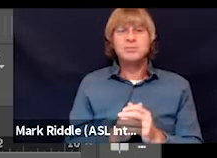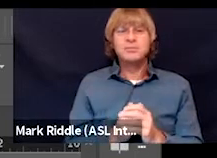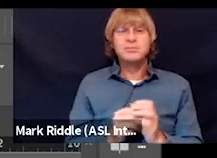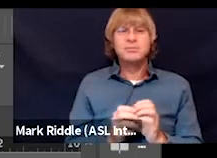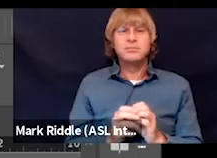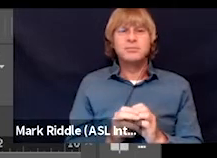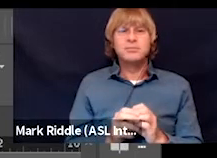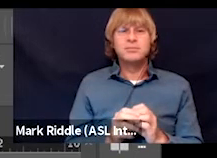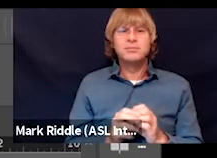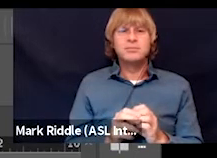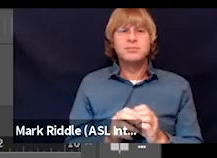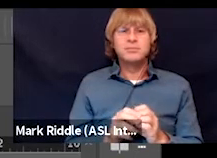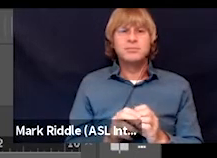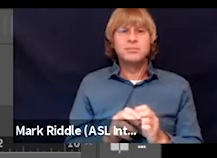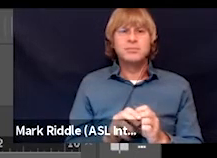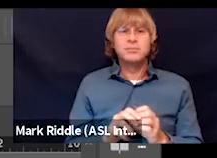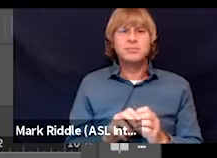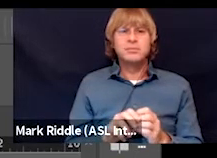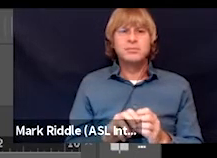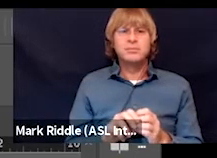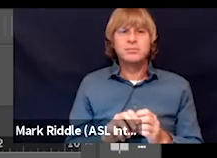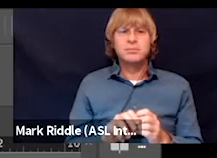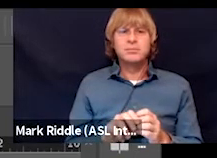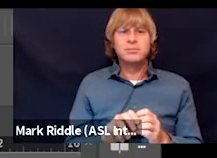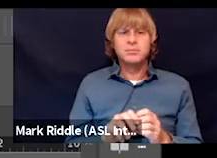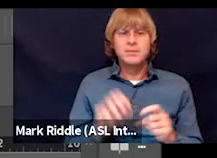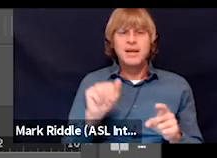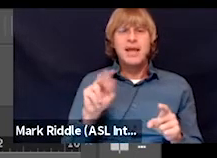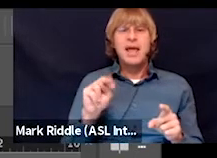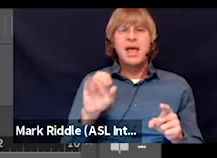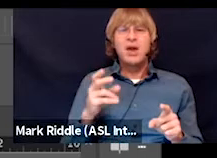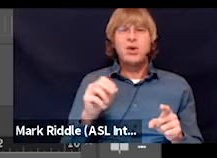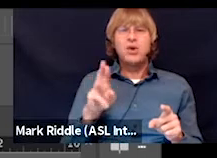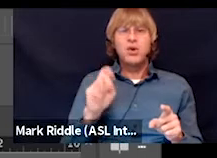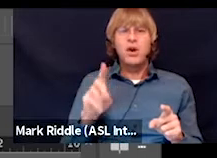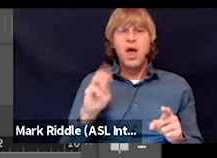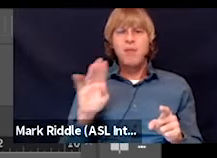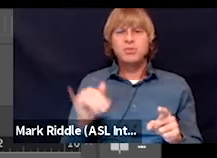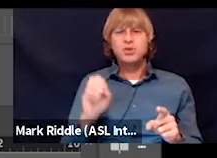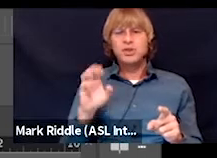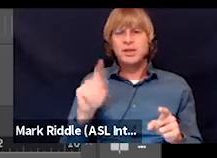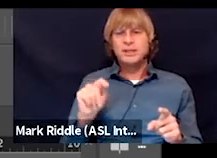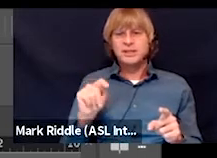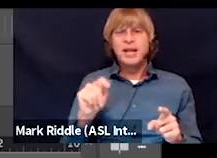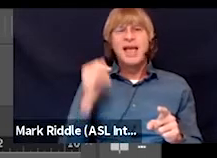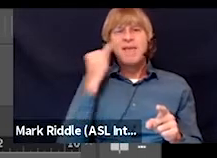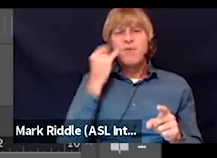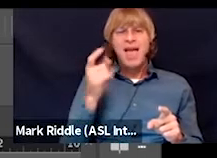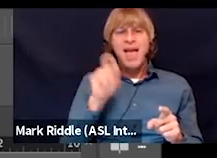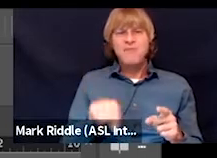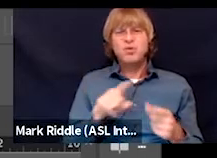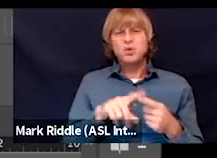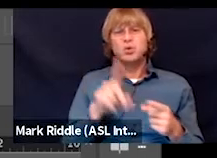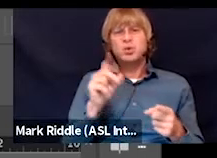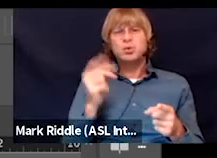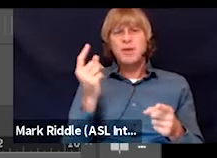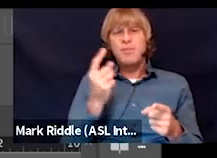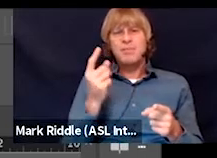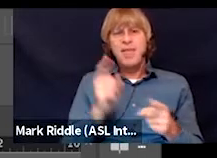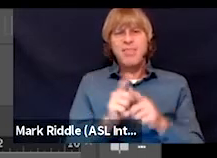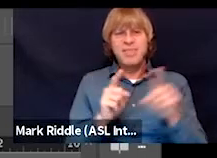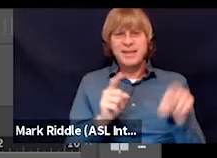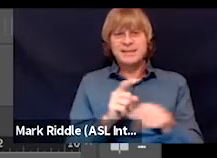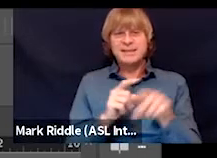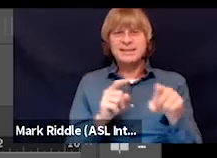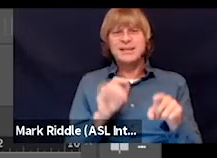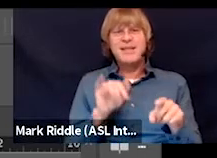Anchored objects. So if you ever have to do something like